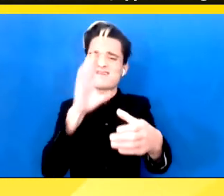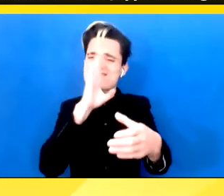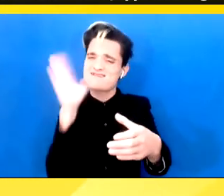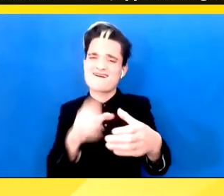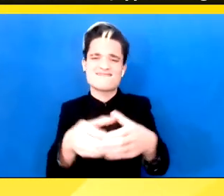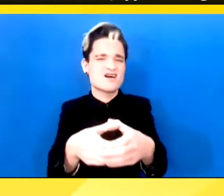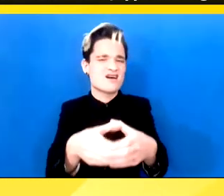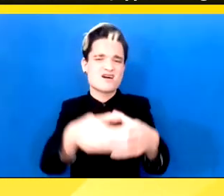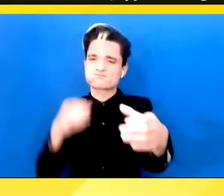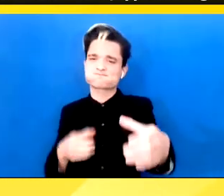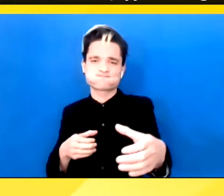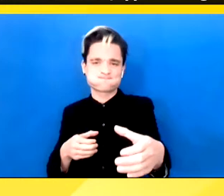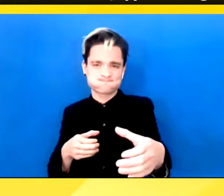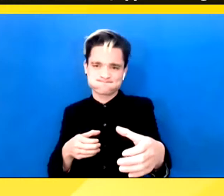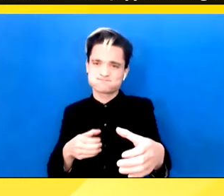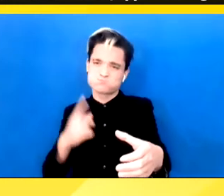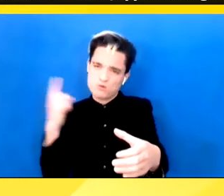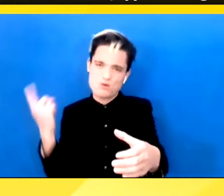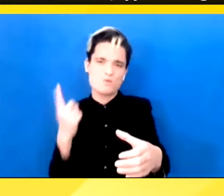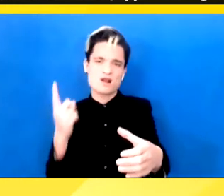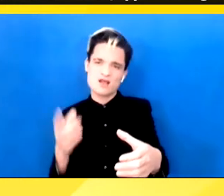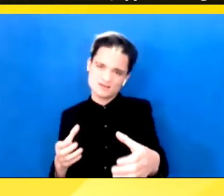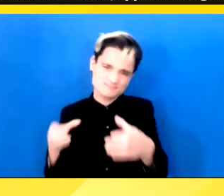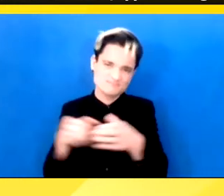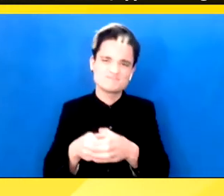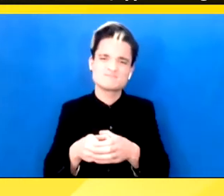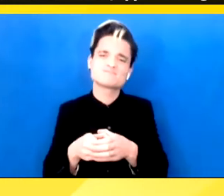not one step back. Forward together,